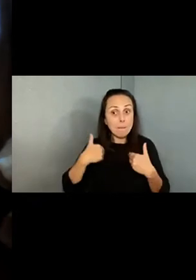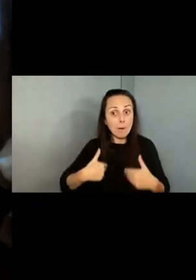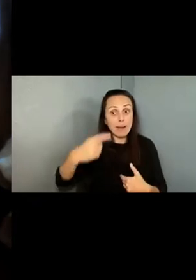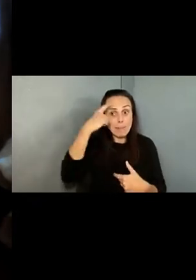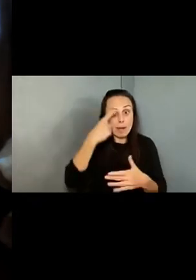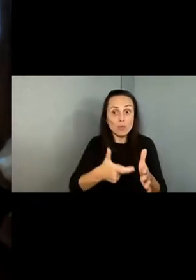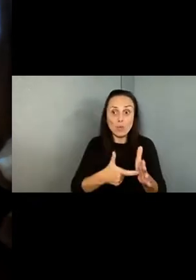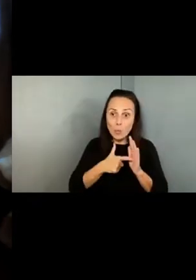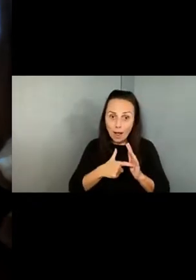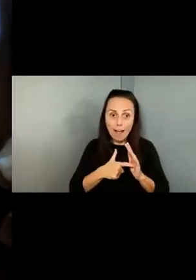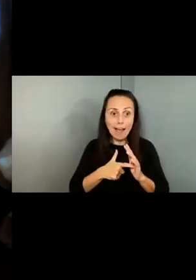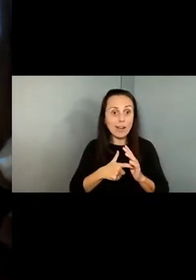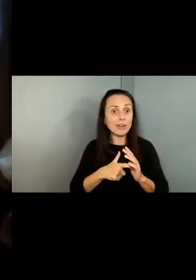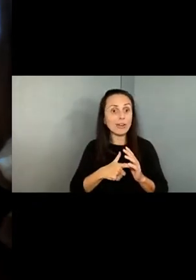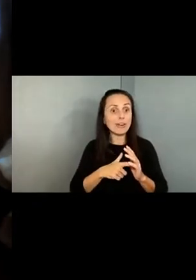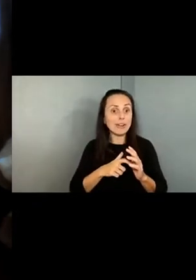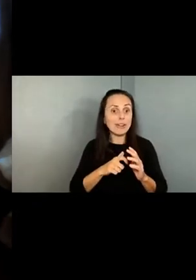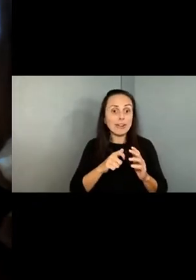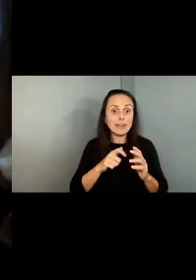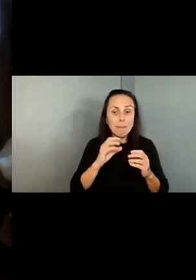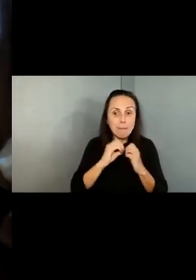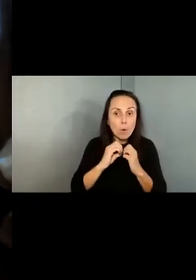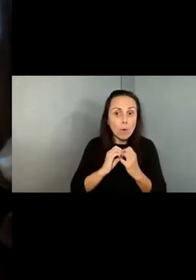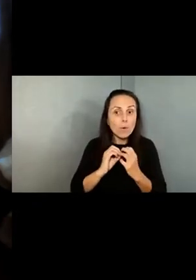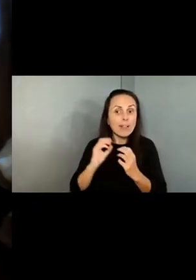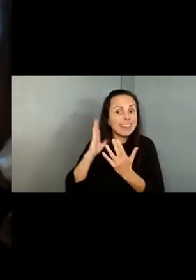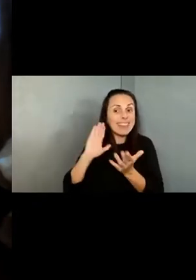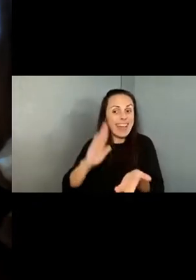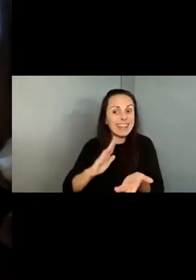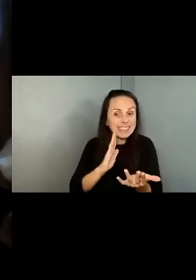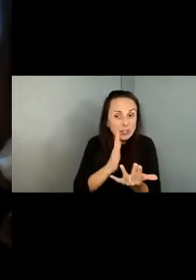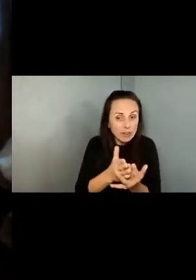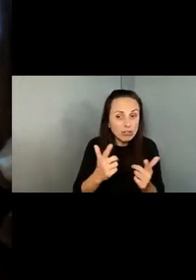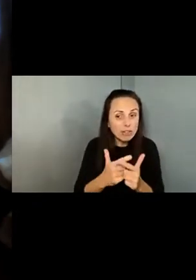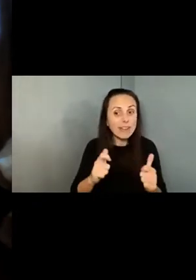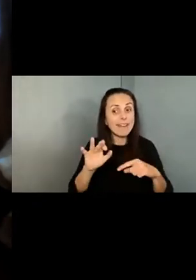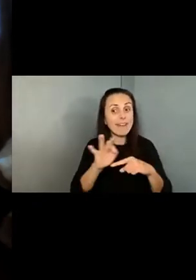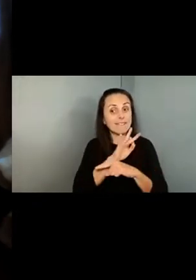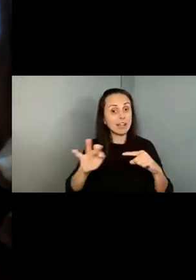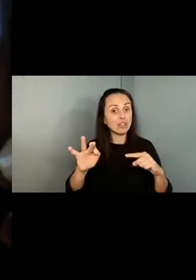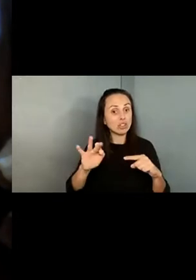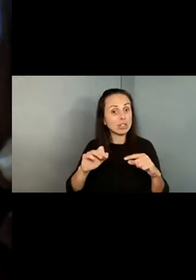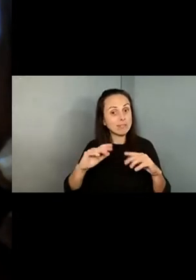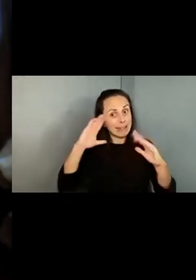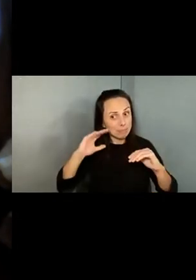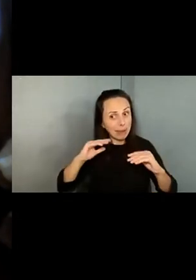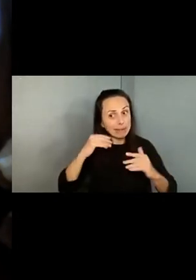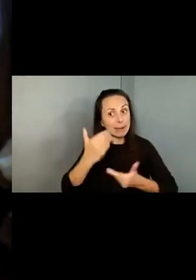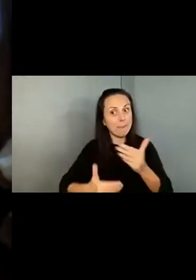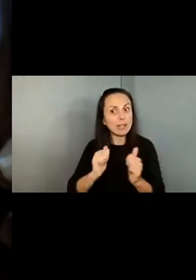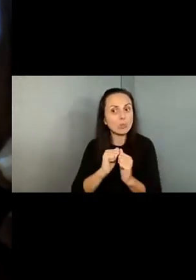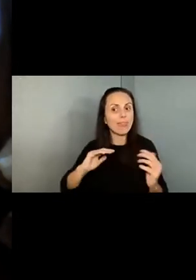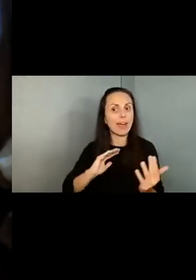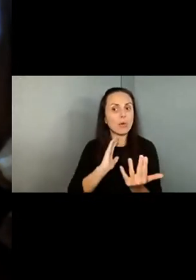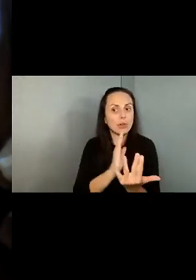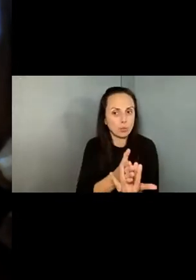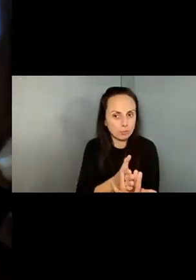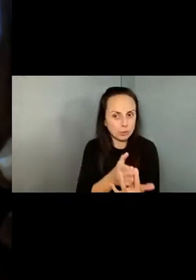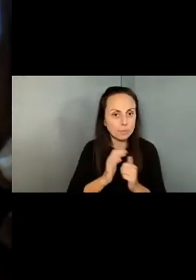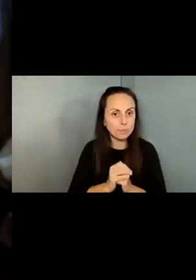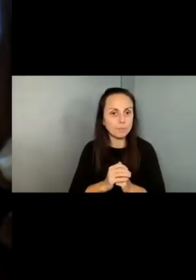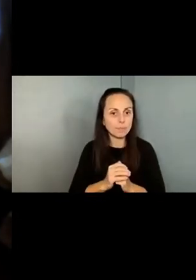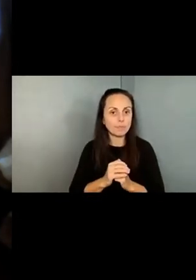require relatively little attention or intervention in order to function at the expected pace without interruption.